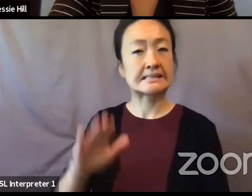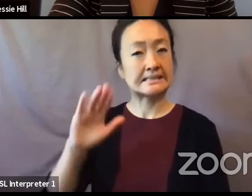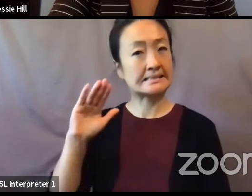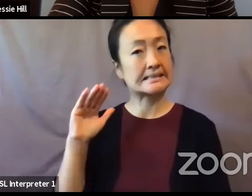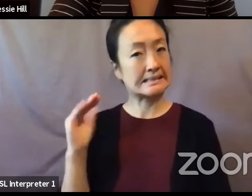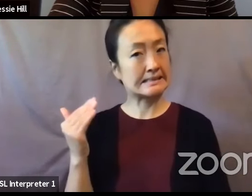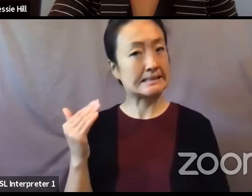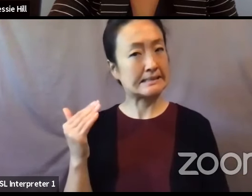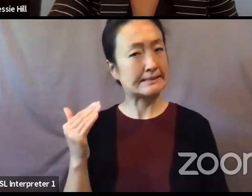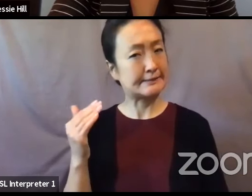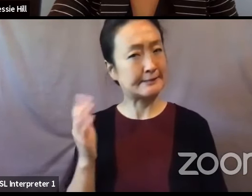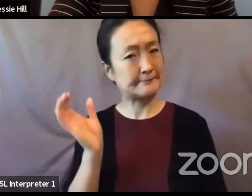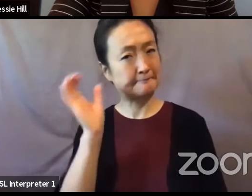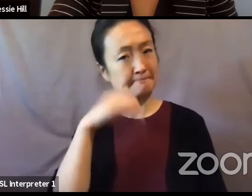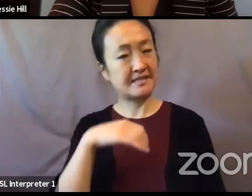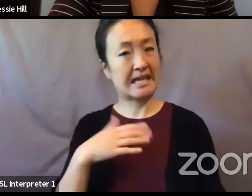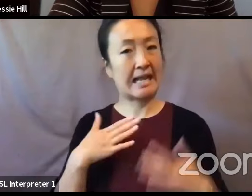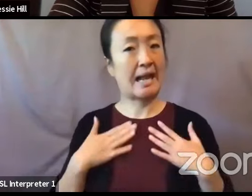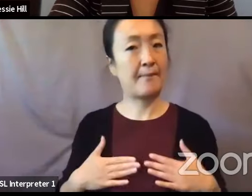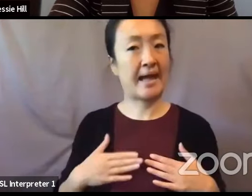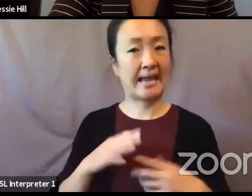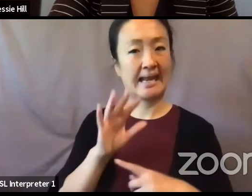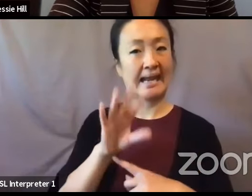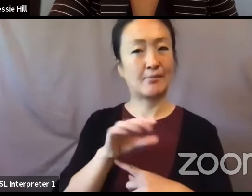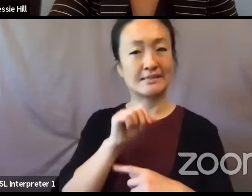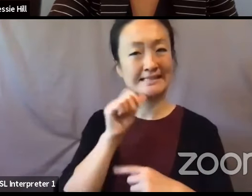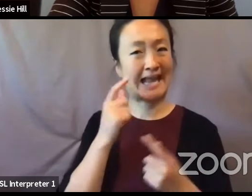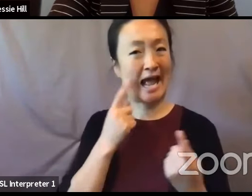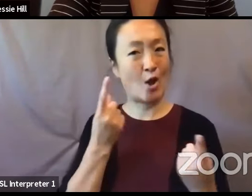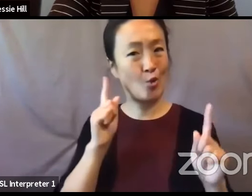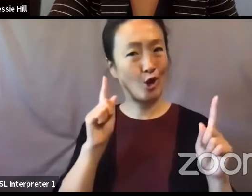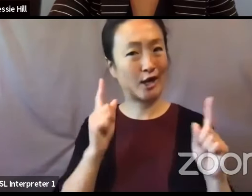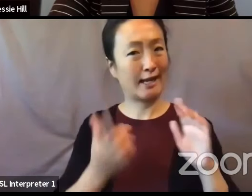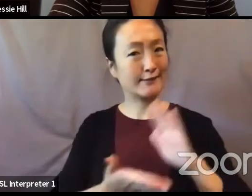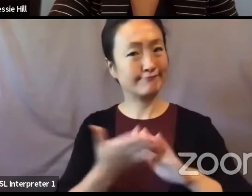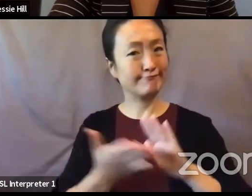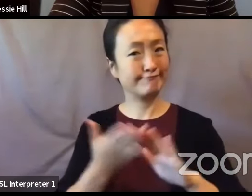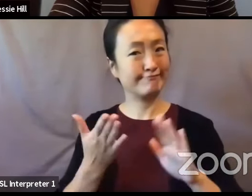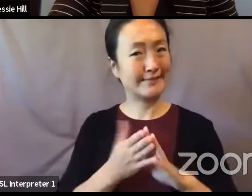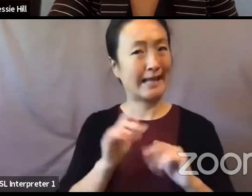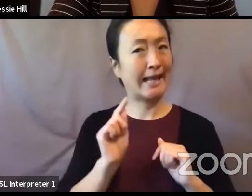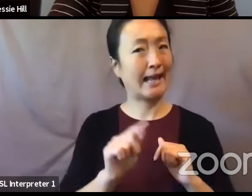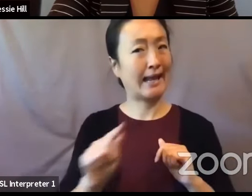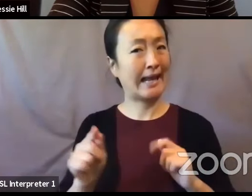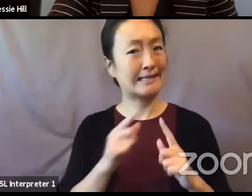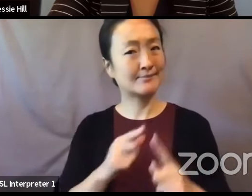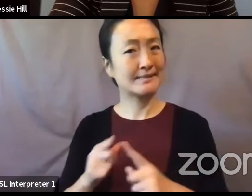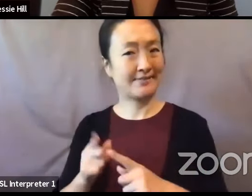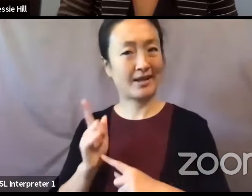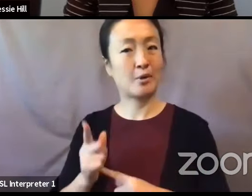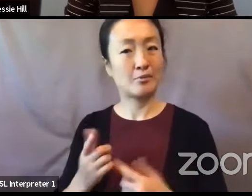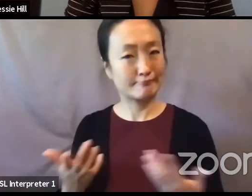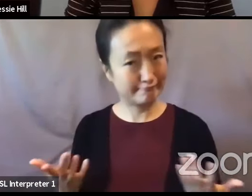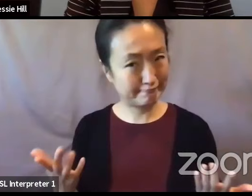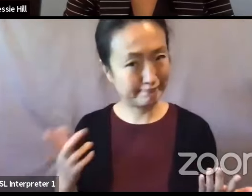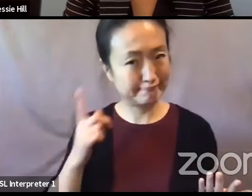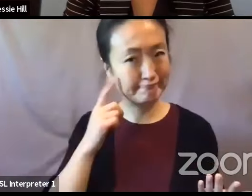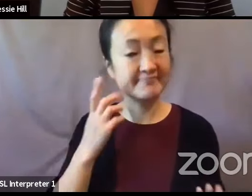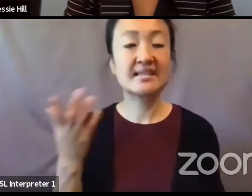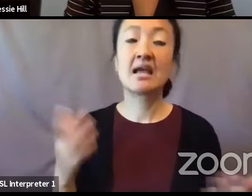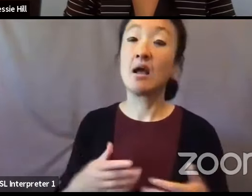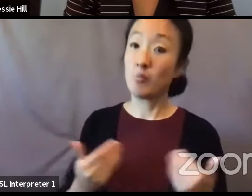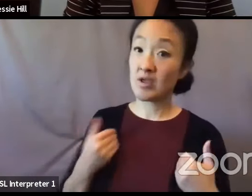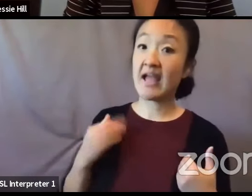of coincidences of those body cams not working at opportune moments. But you do have a right to record. We know that that's not